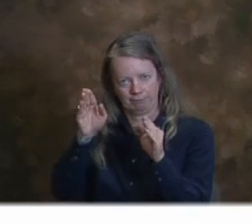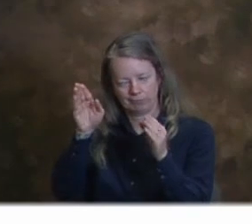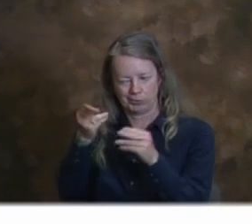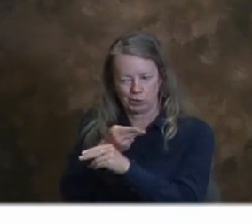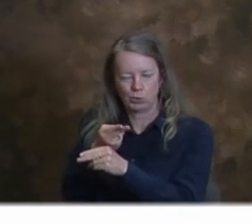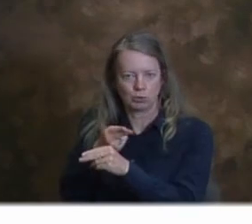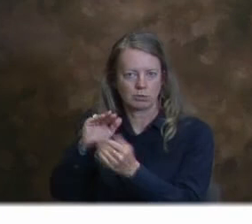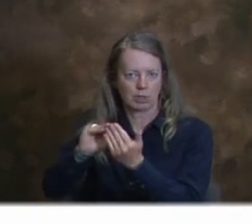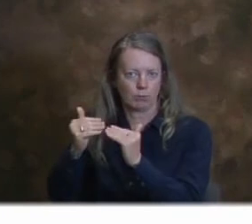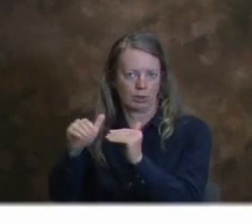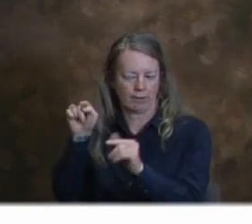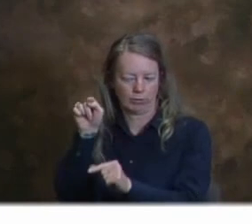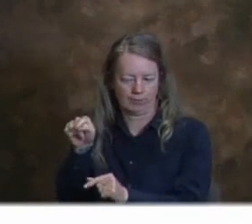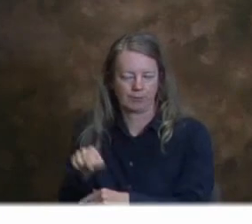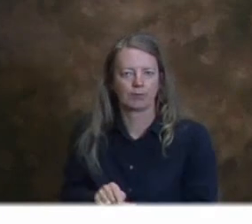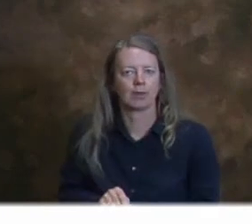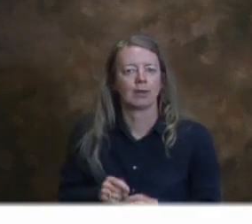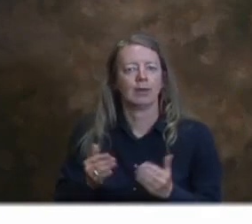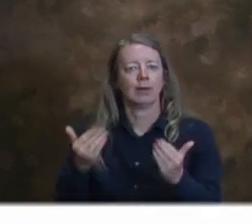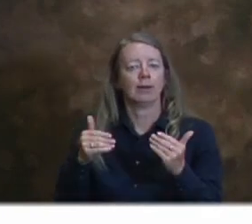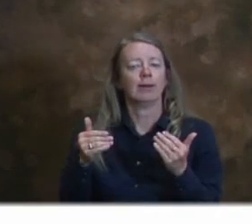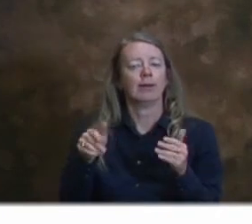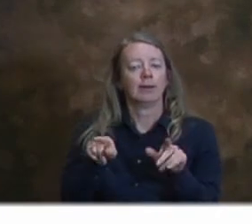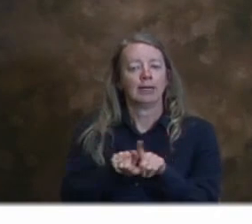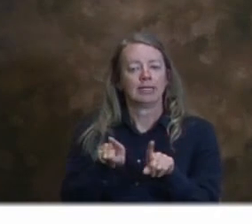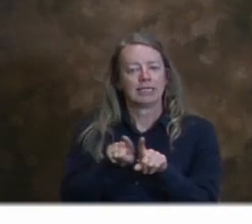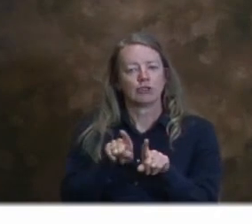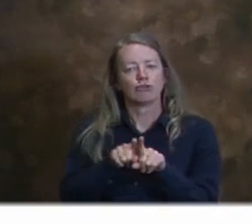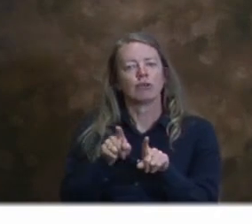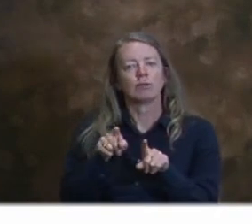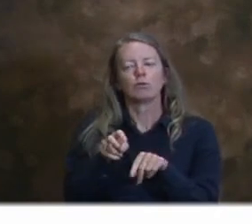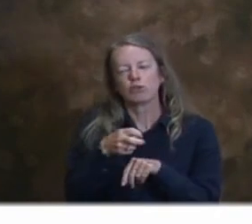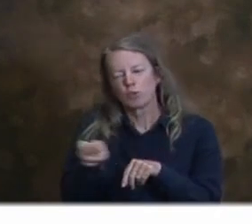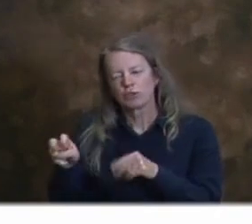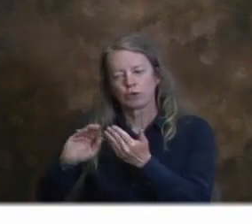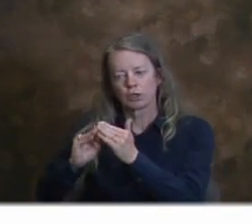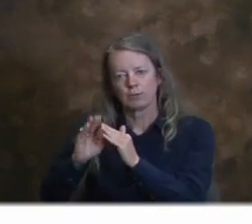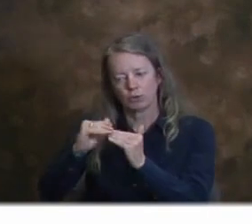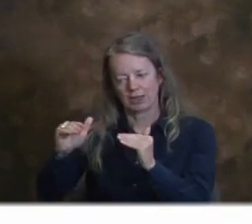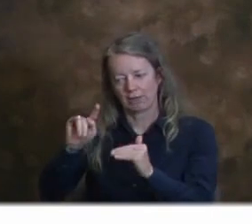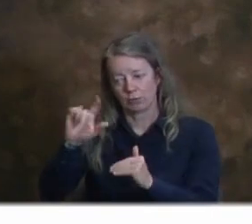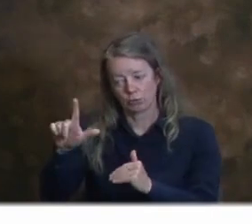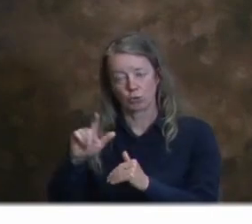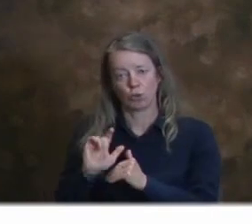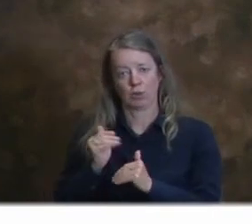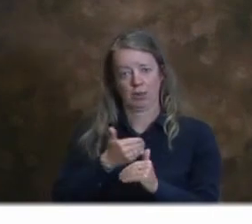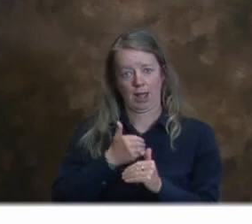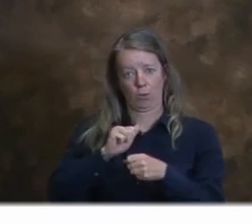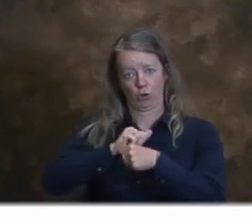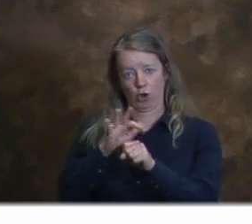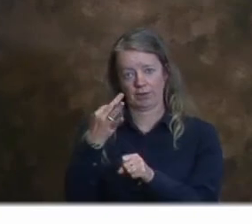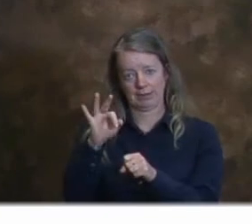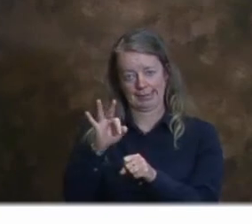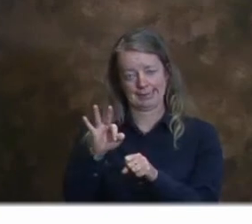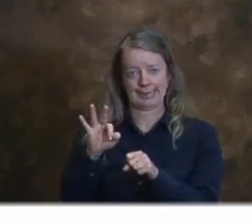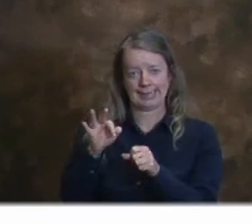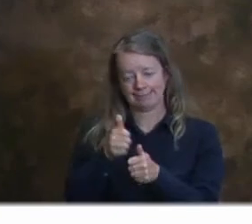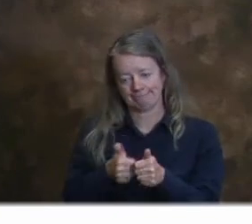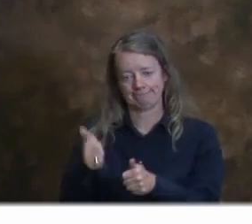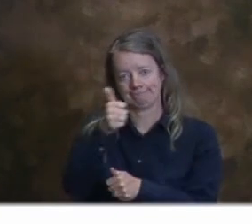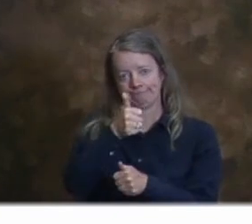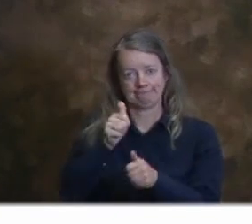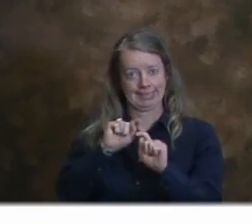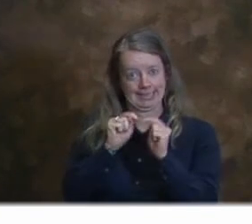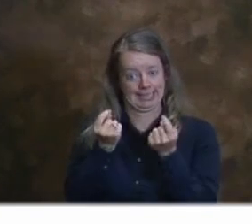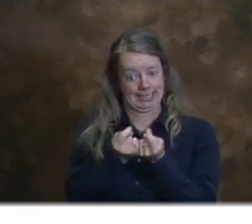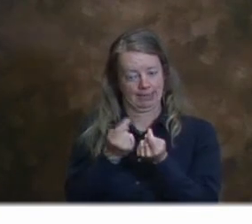our monitoring of local trends to the community level tool, our COVID-19 command team has discussed and recommended that we